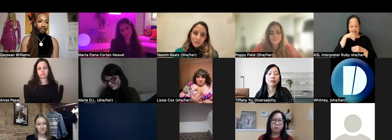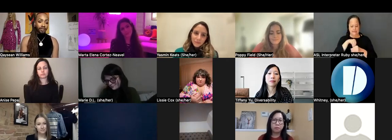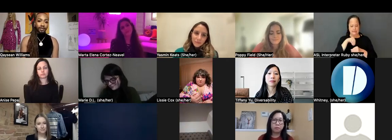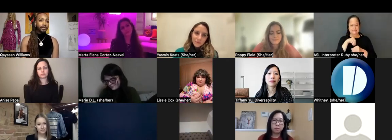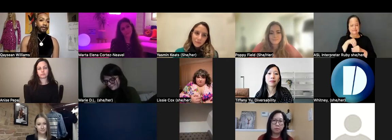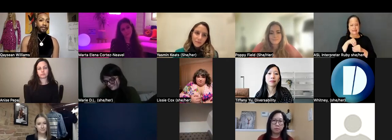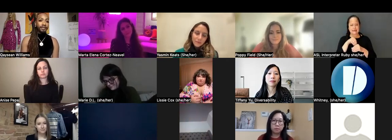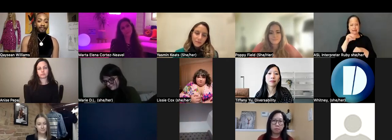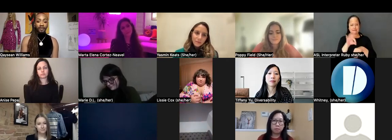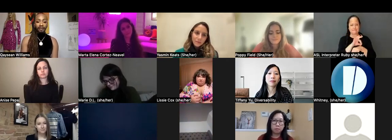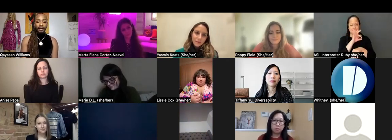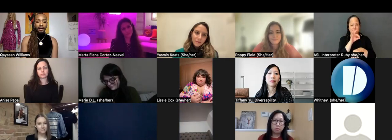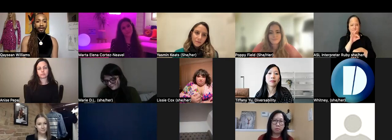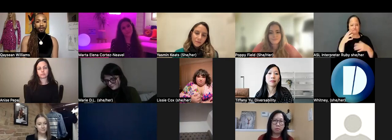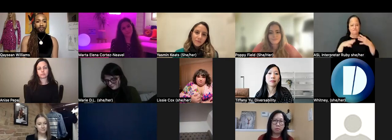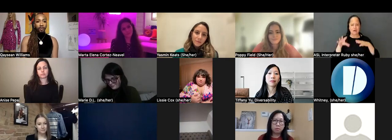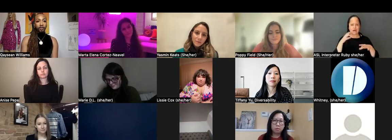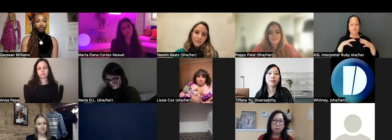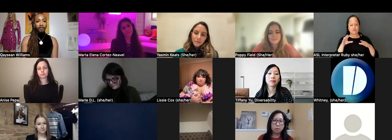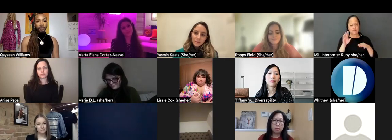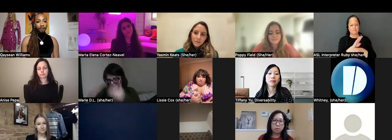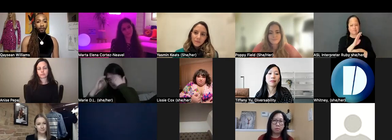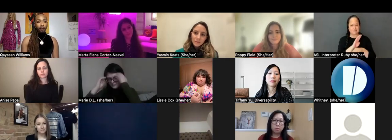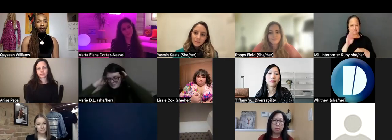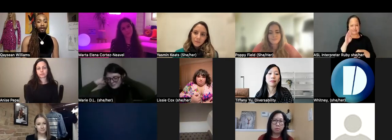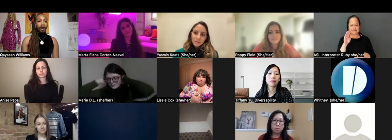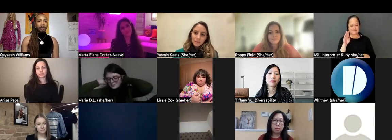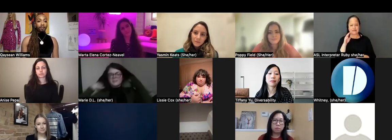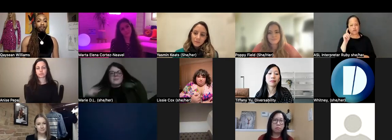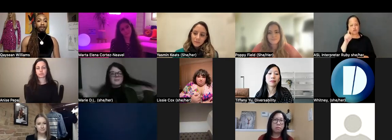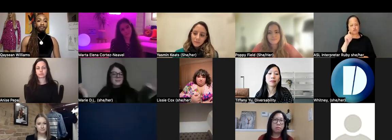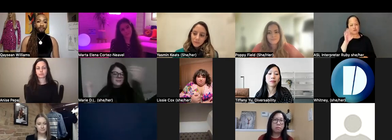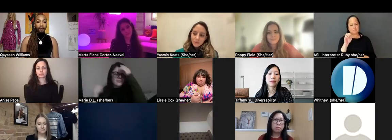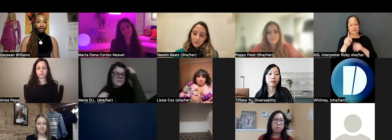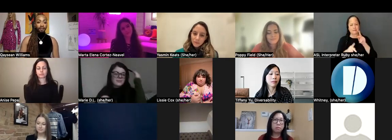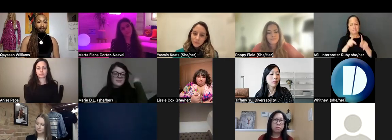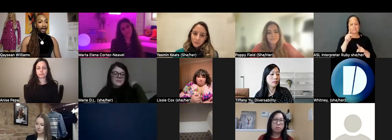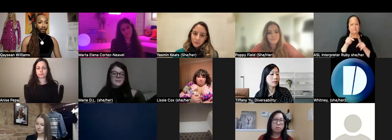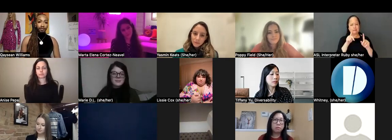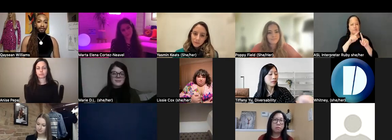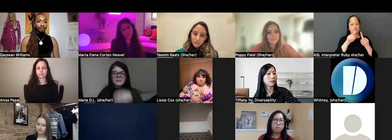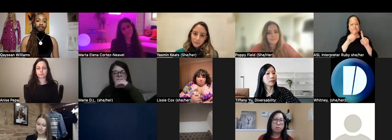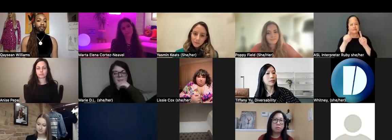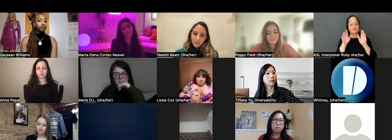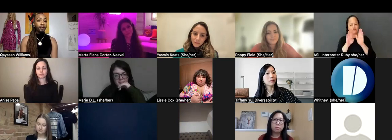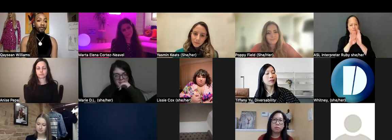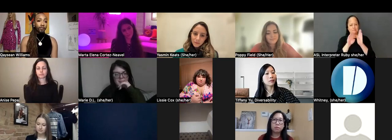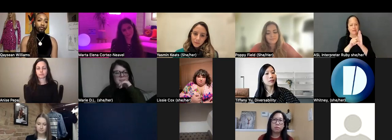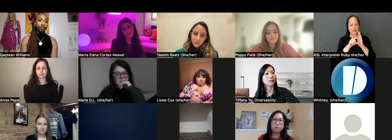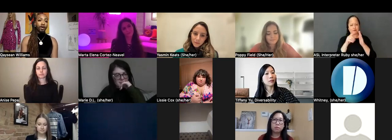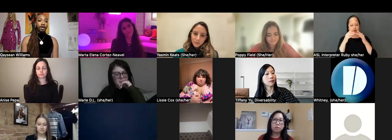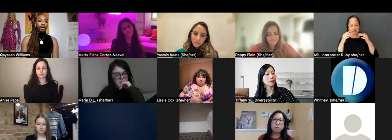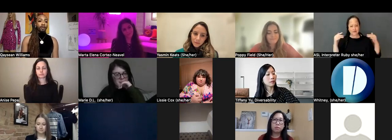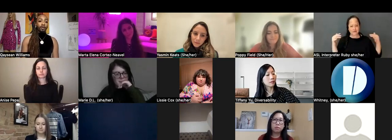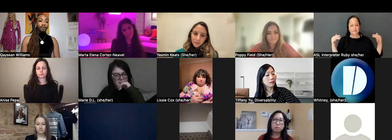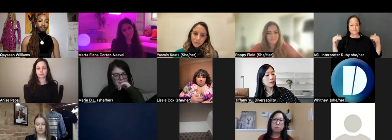fashion businesses and these companies. I think that there should be people of different backgrounds, and there should be people